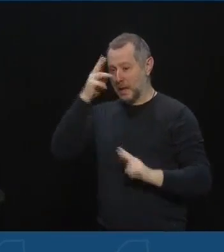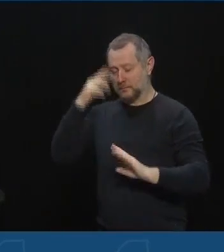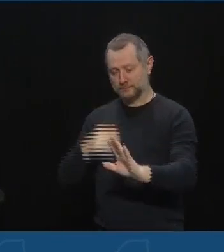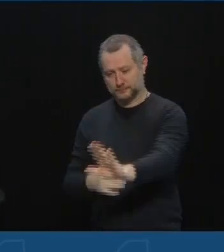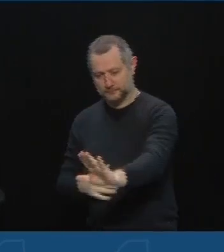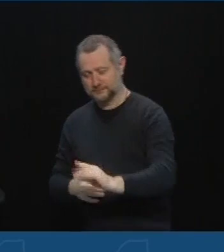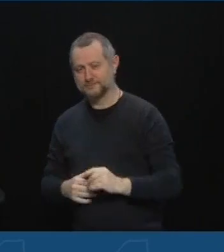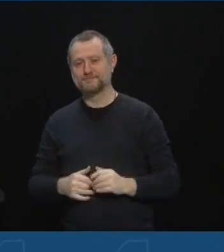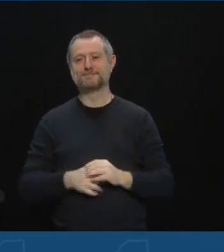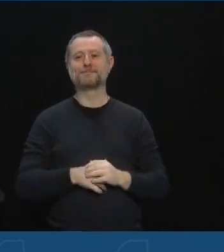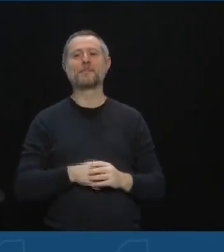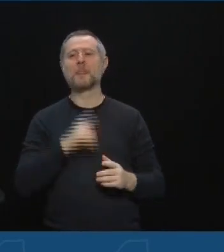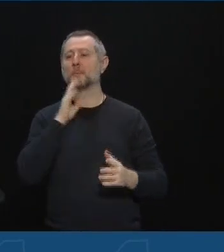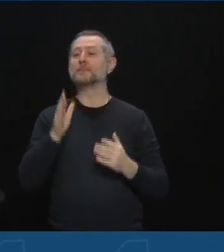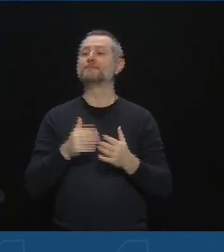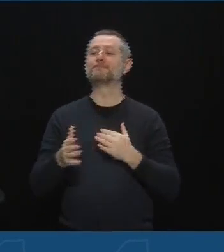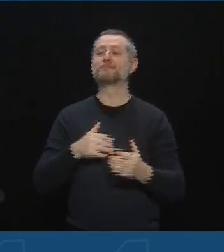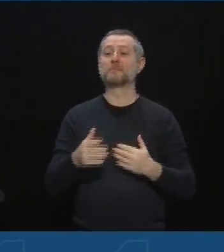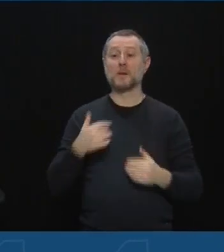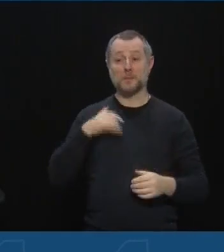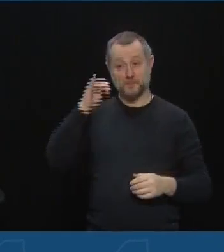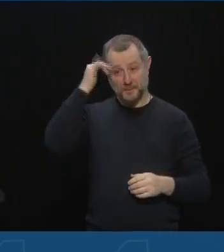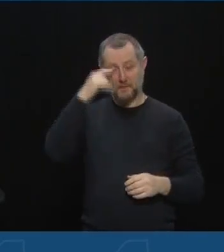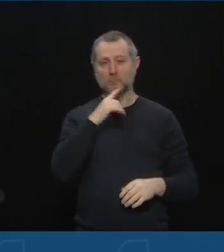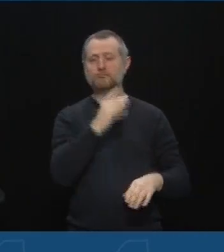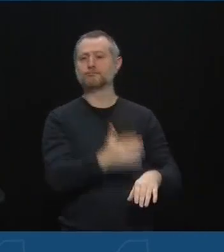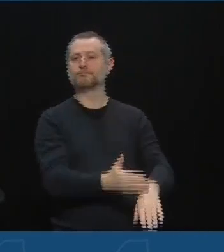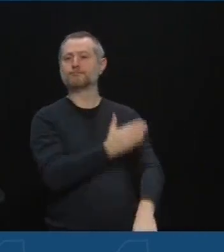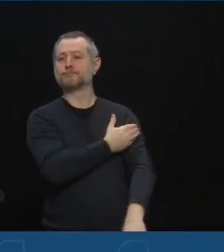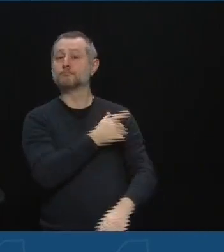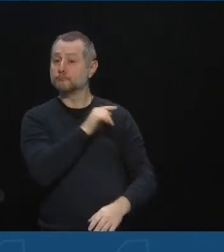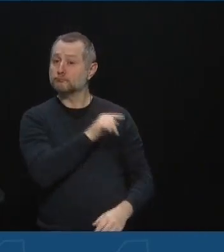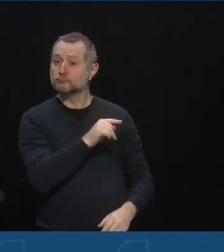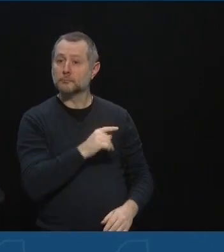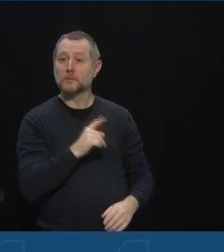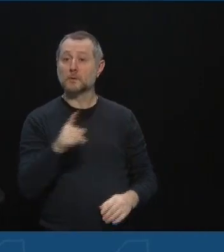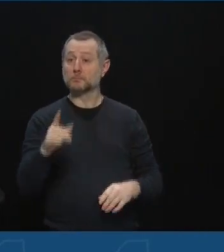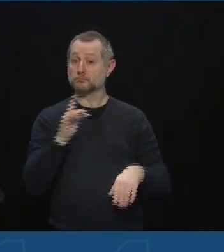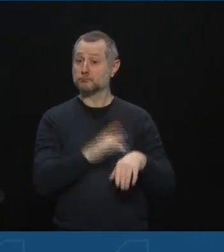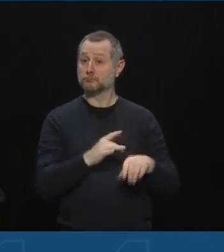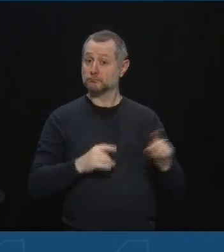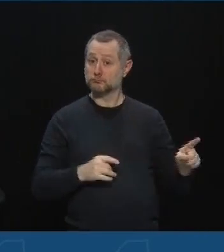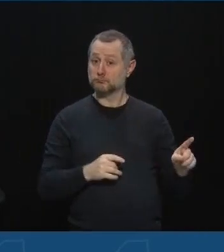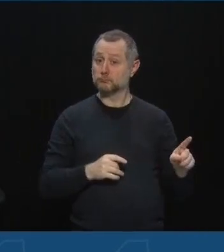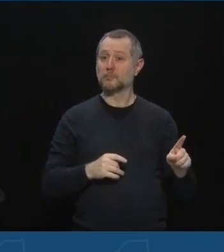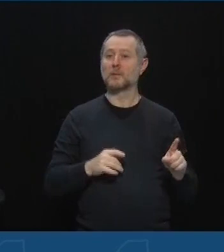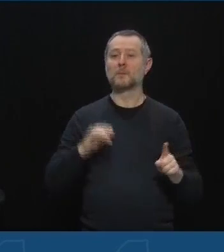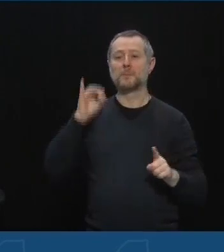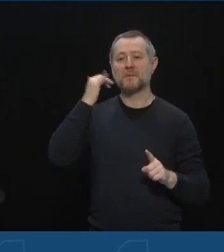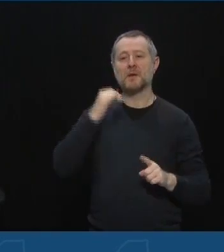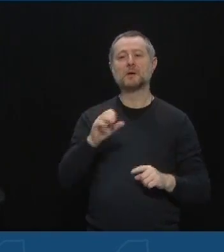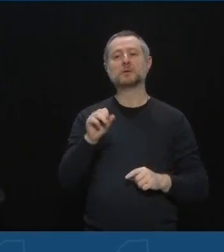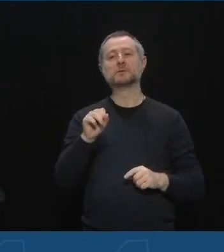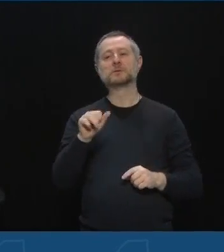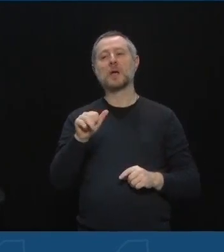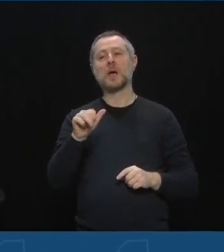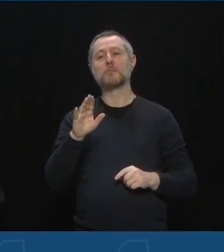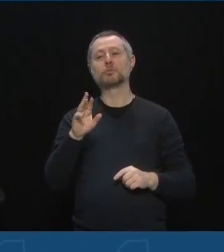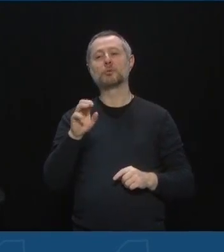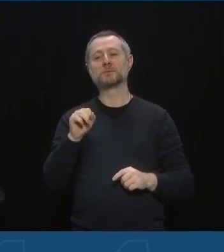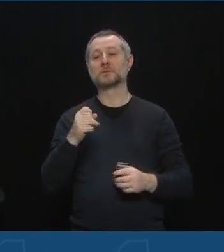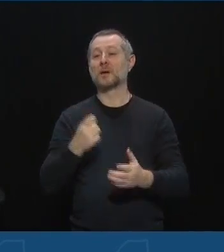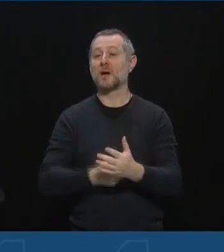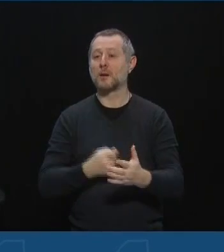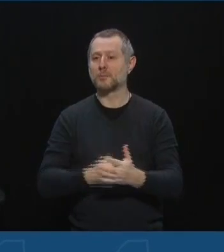saw the transformation of a place like Buffalo. I mean, if you went to downtown Buffalo, if you ever went to a Sabres game or you're downtown, you saw how decrepit and